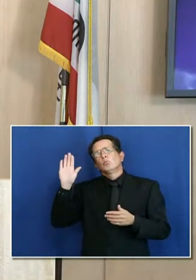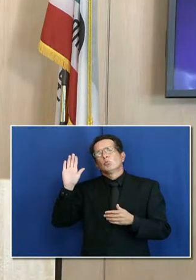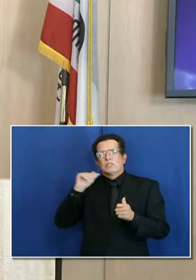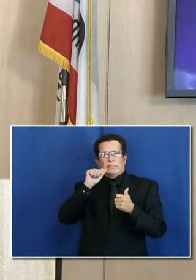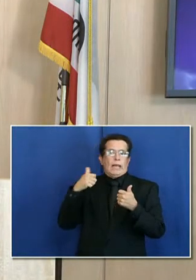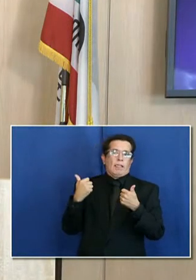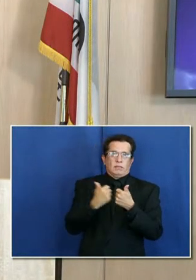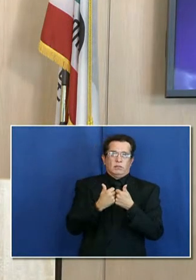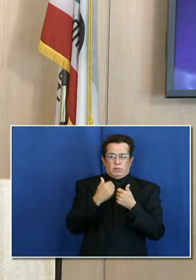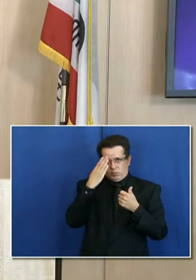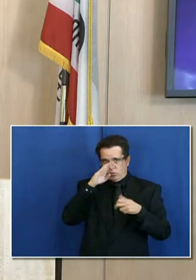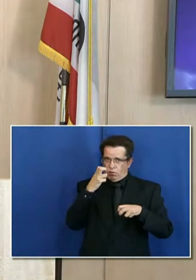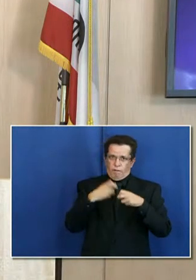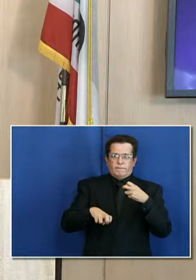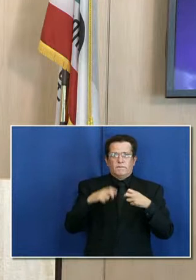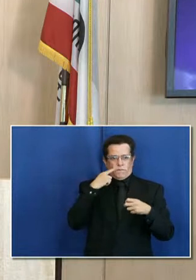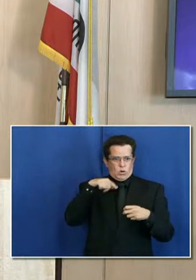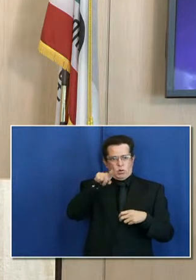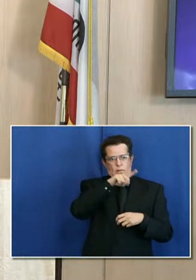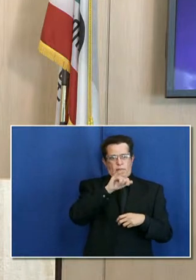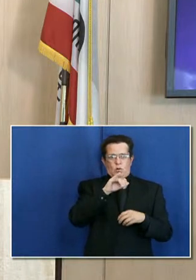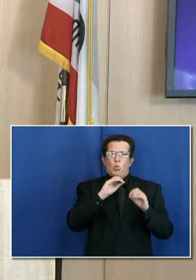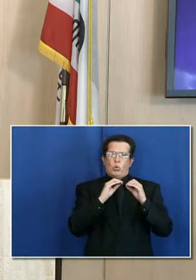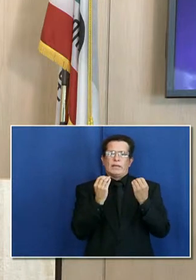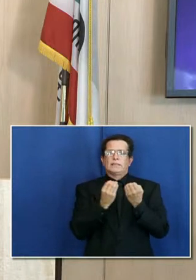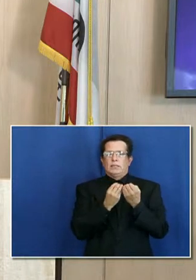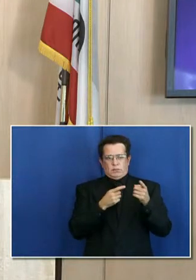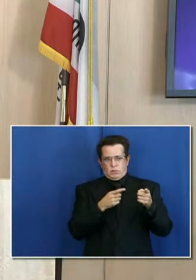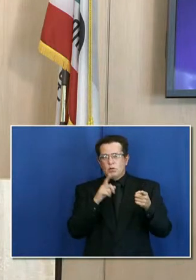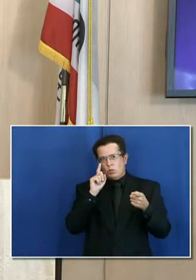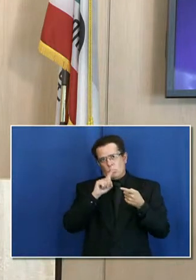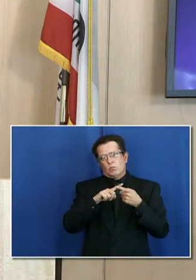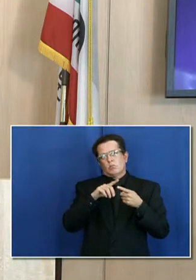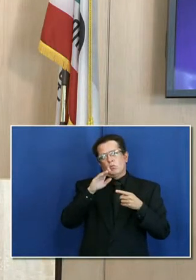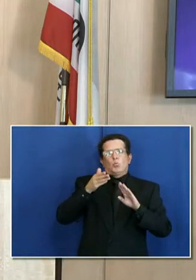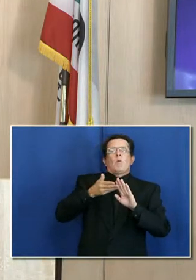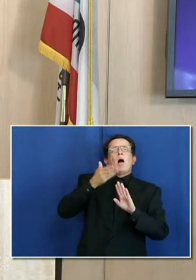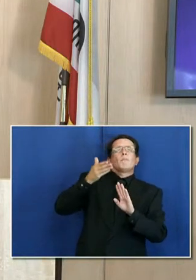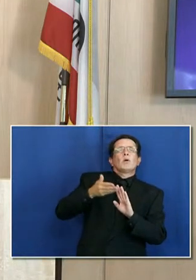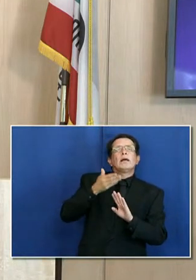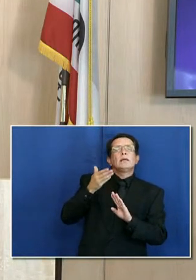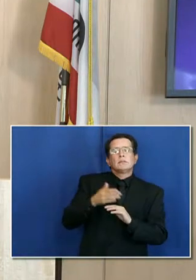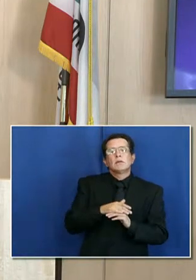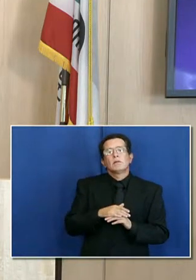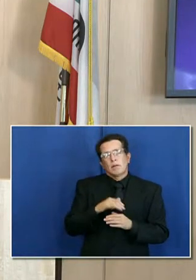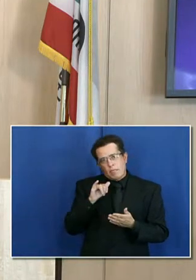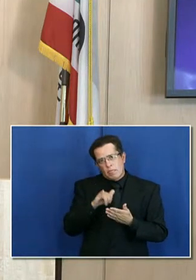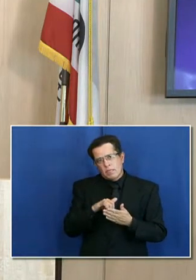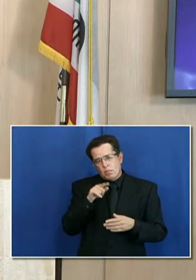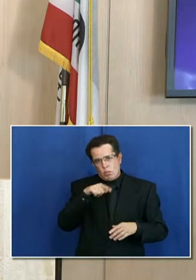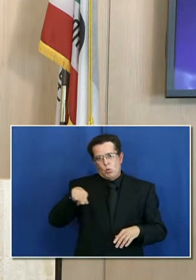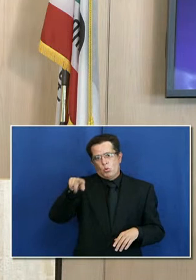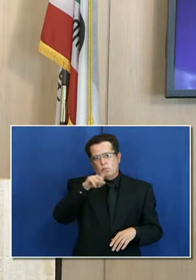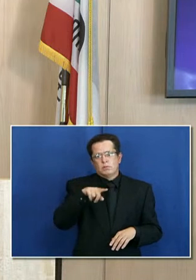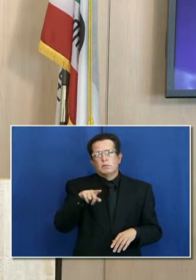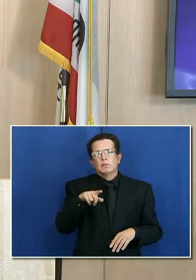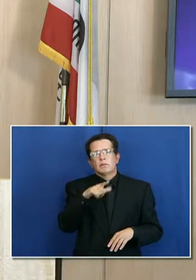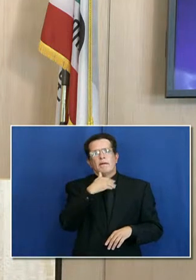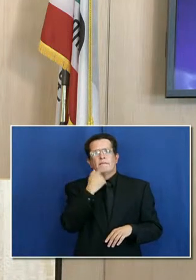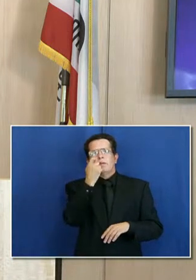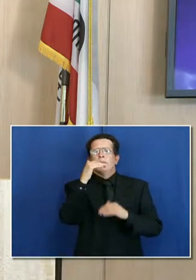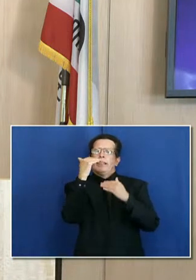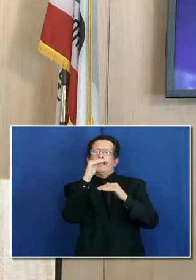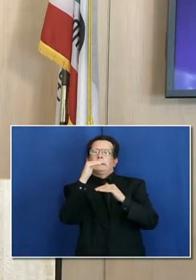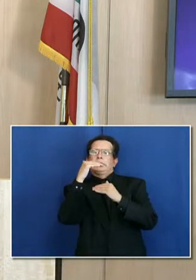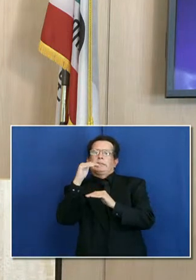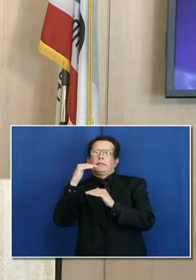that presented for organizations to operationalize, in particular those who face limits in their